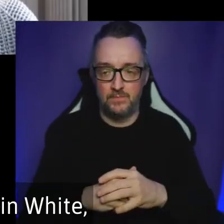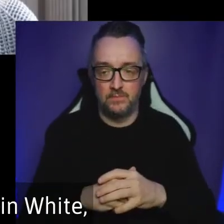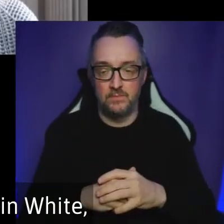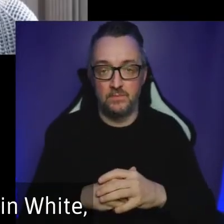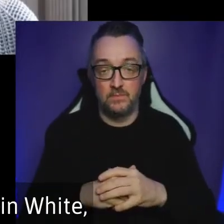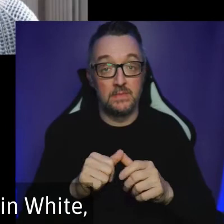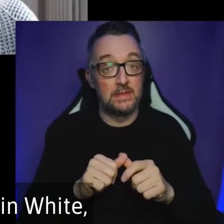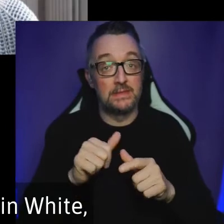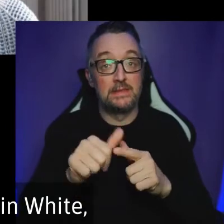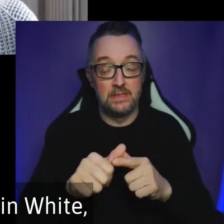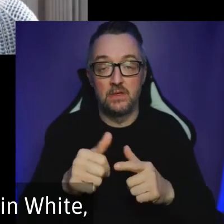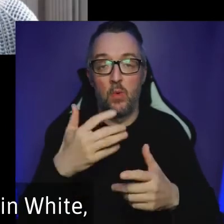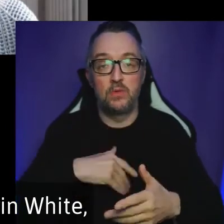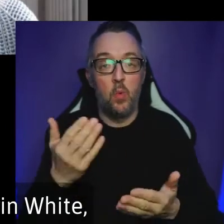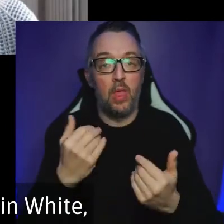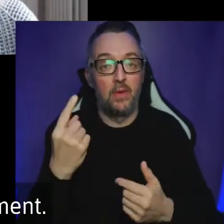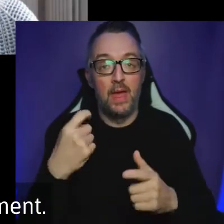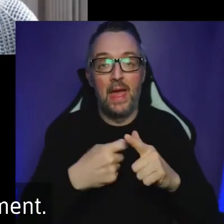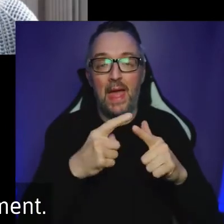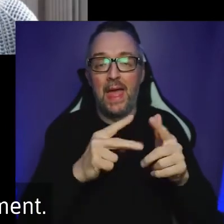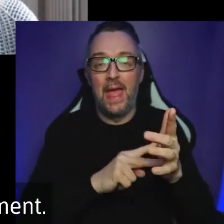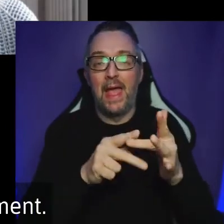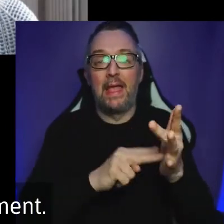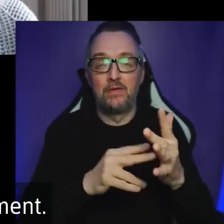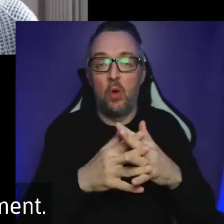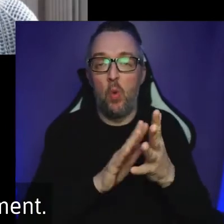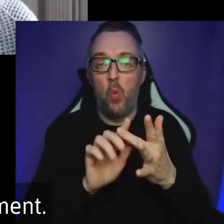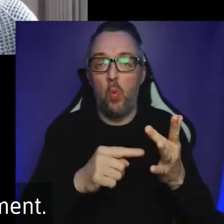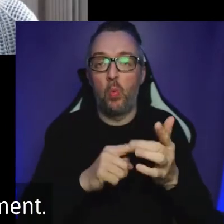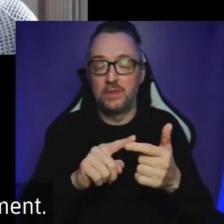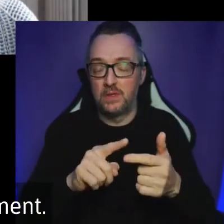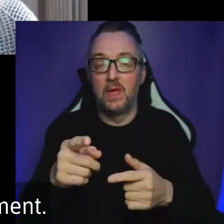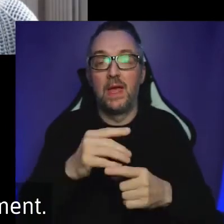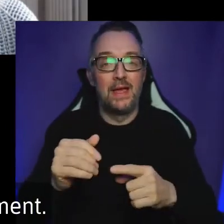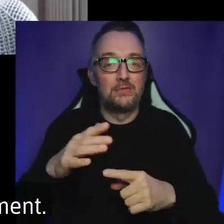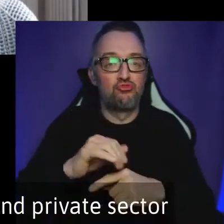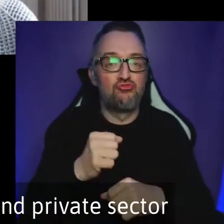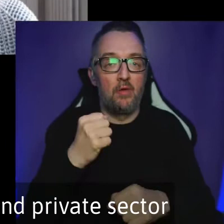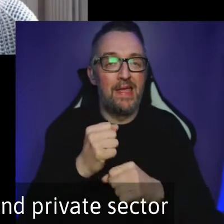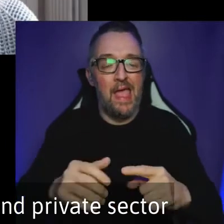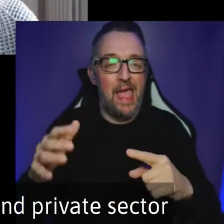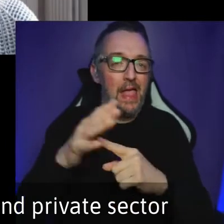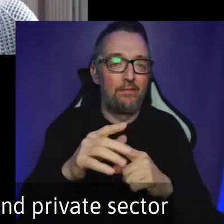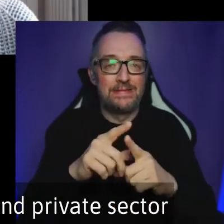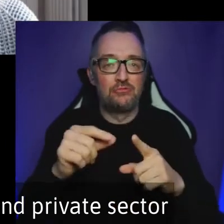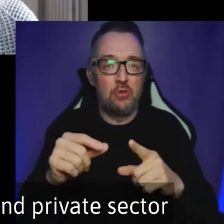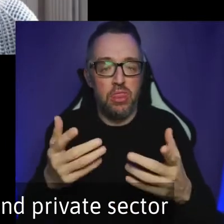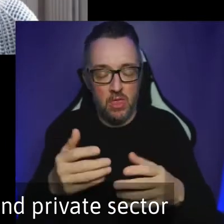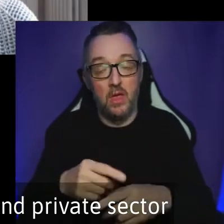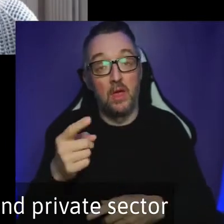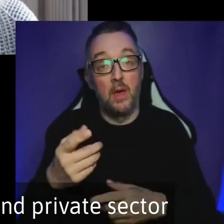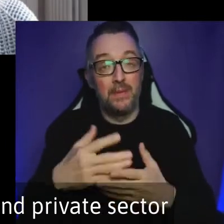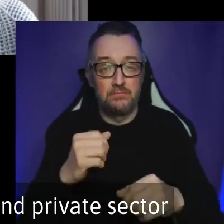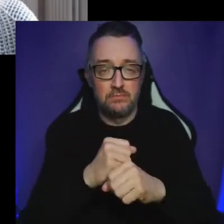Next in the series, we would like to welcome Kevin White, Head of Digital Accessibility for Scottish Government. He has worked for nearly 30 years in the public